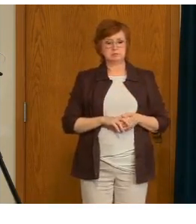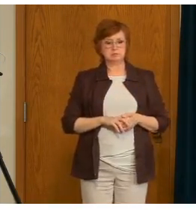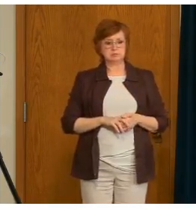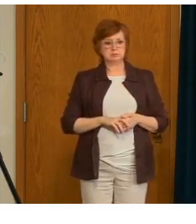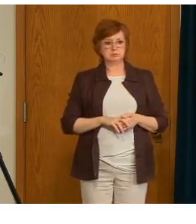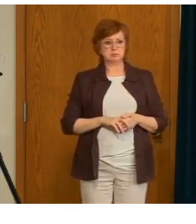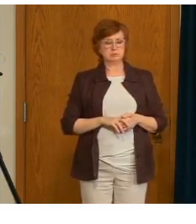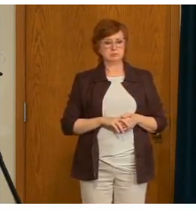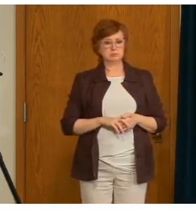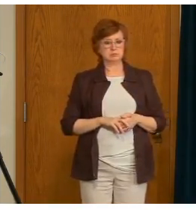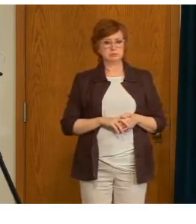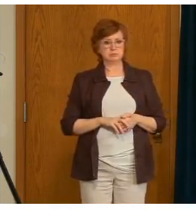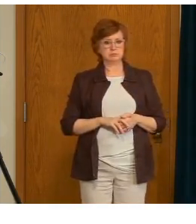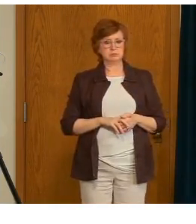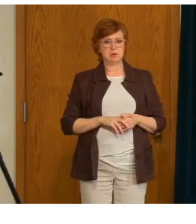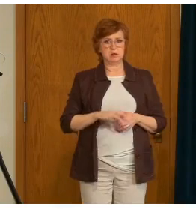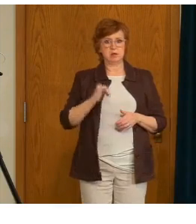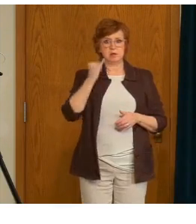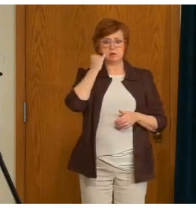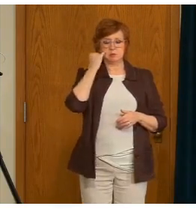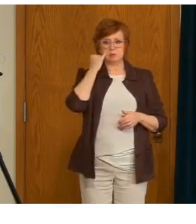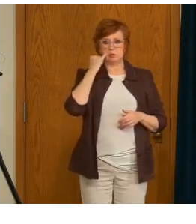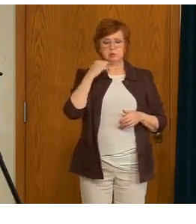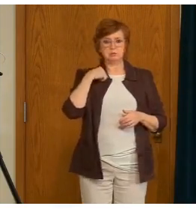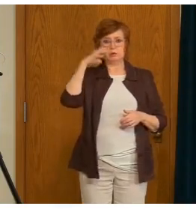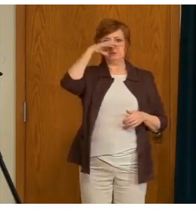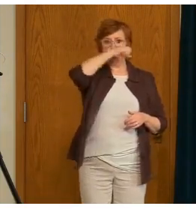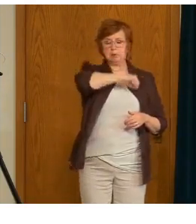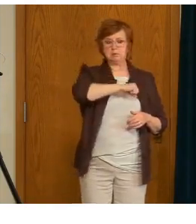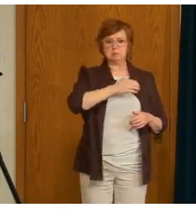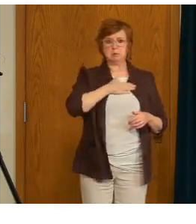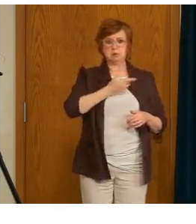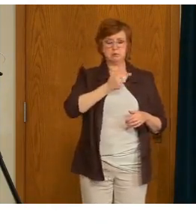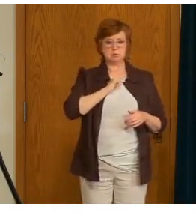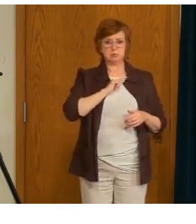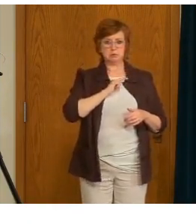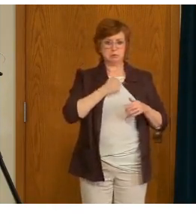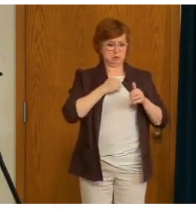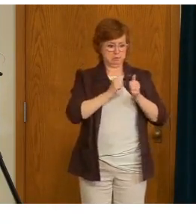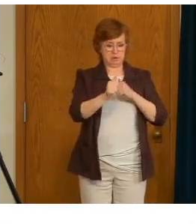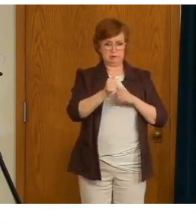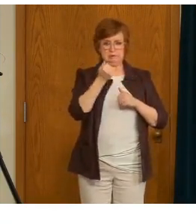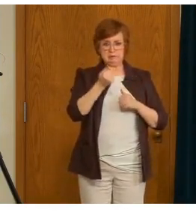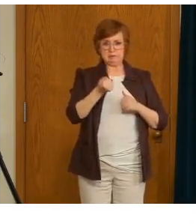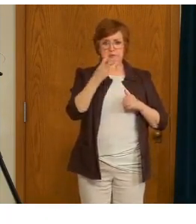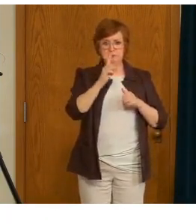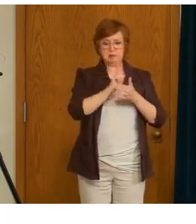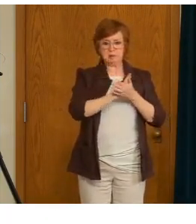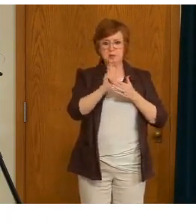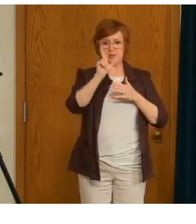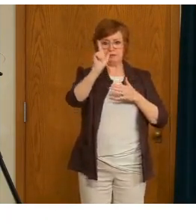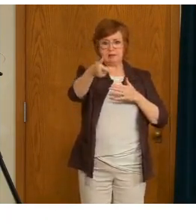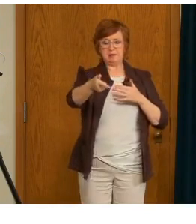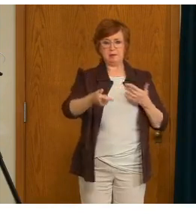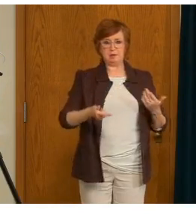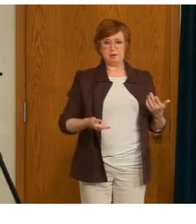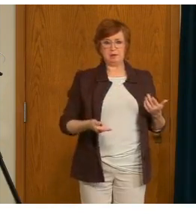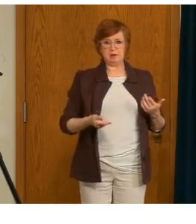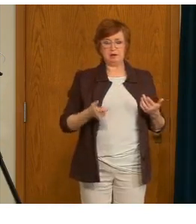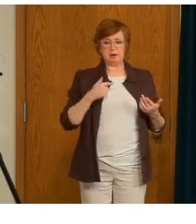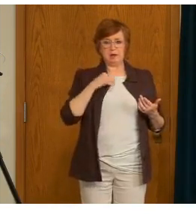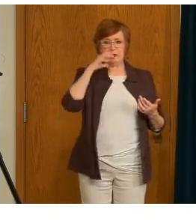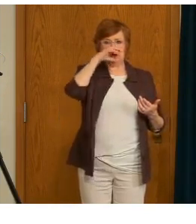the 16-week window, it's not a life or death situation, but it's just not ideal. And certainly we will be able to vaccinate them shortly